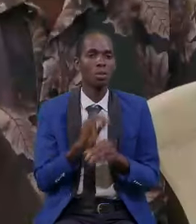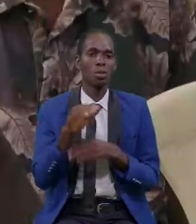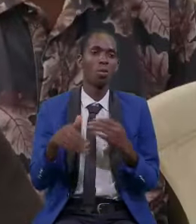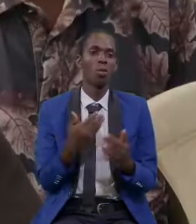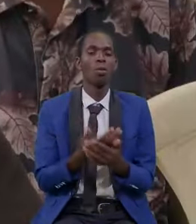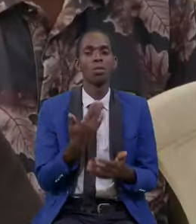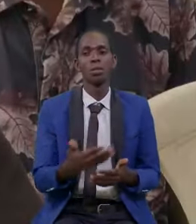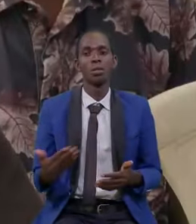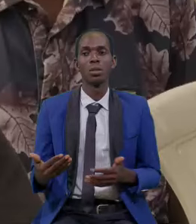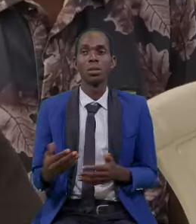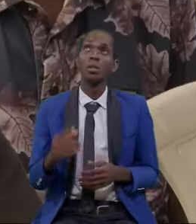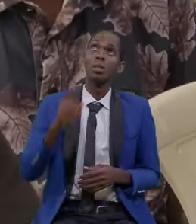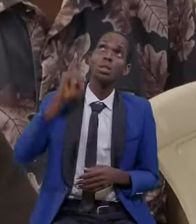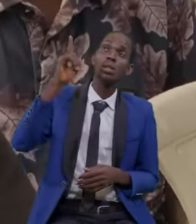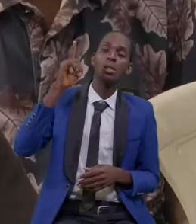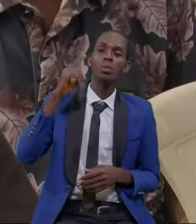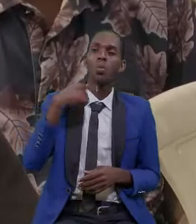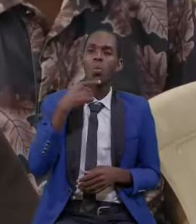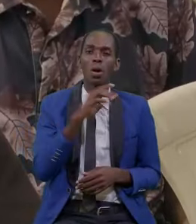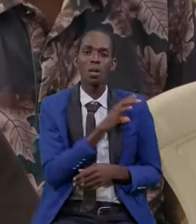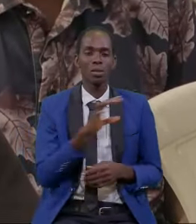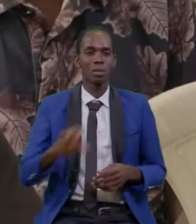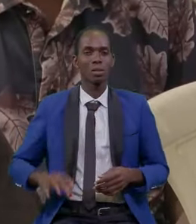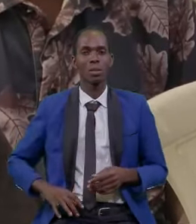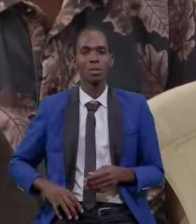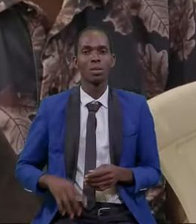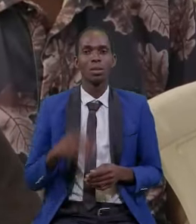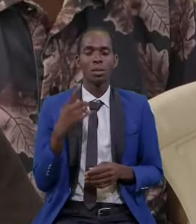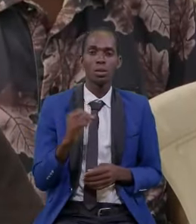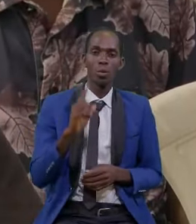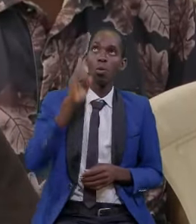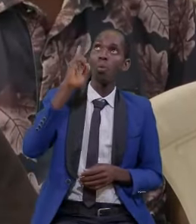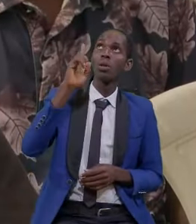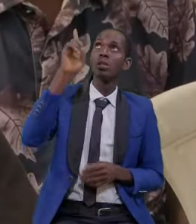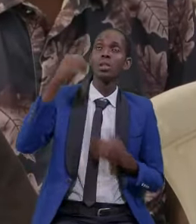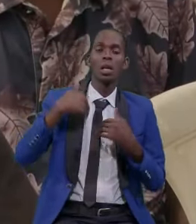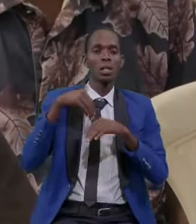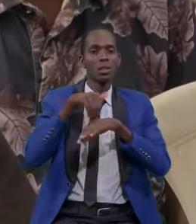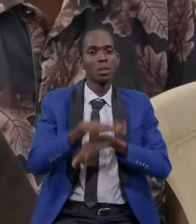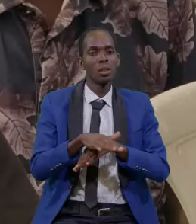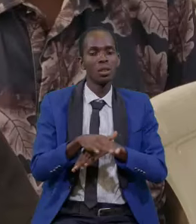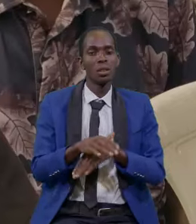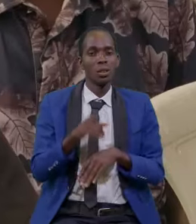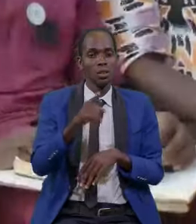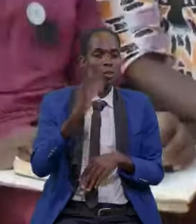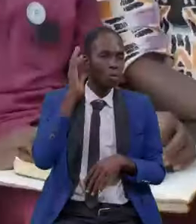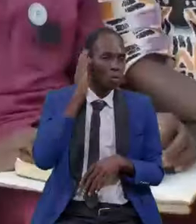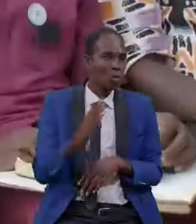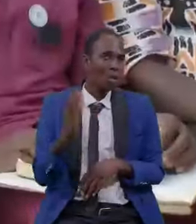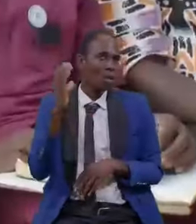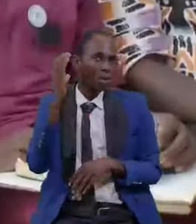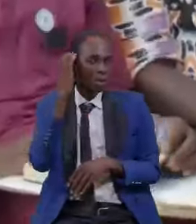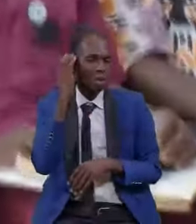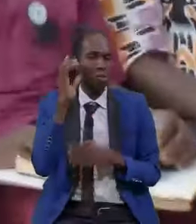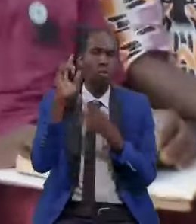Him, Christ, the one he has sent, shall ye listen to, hearken to, in